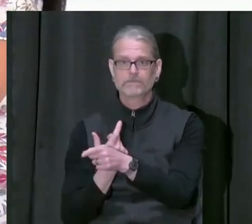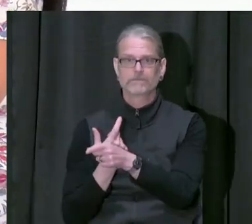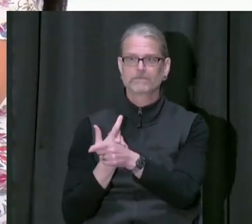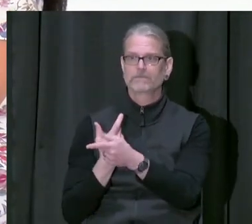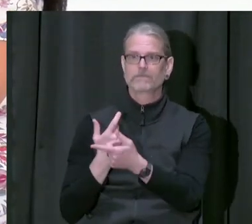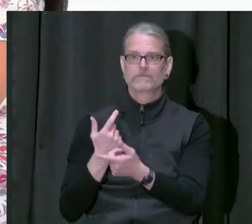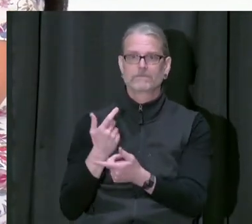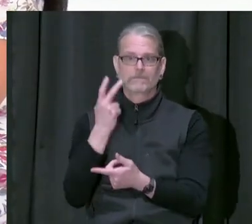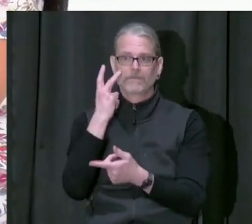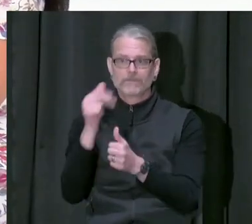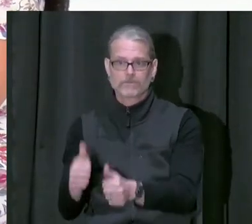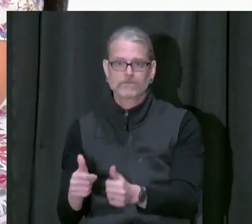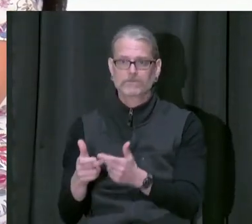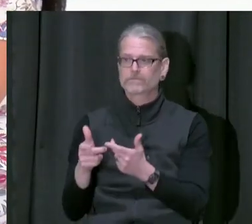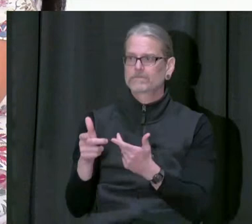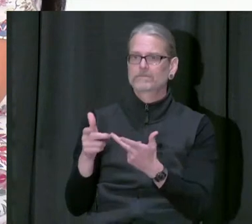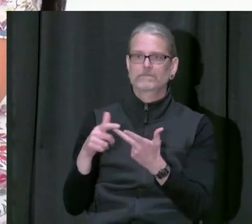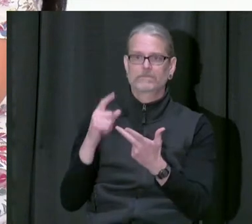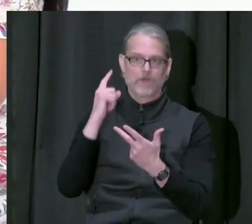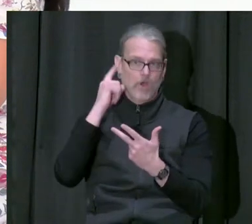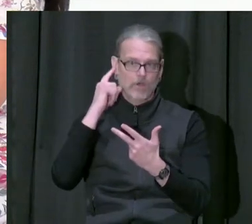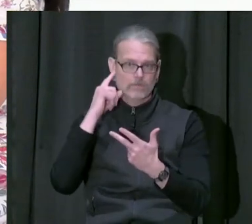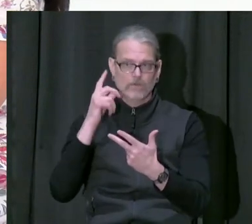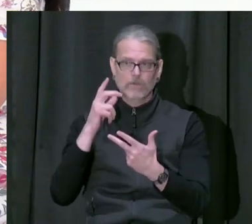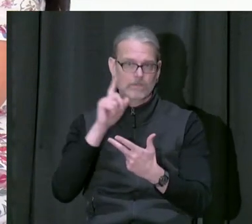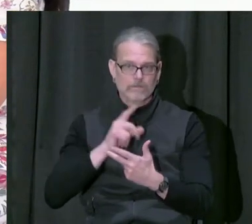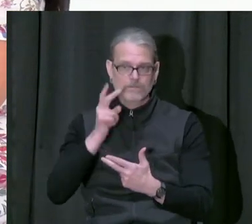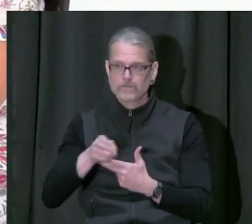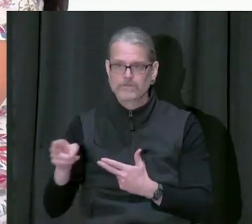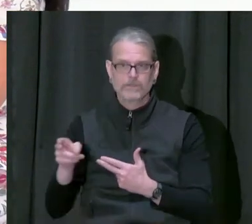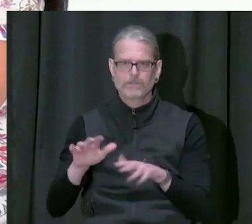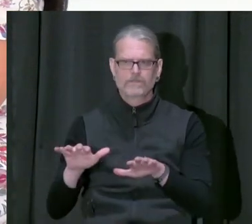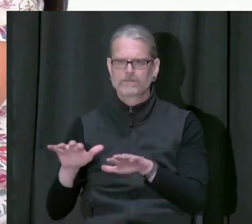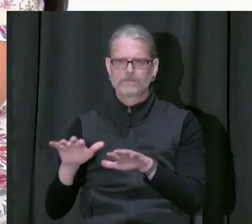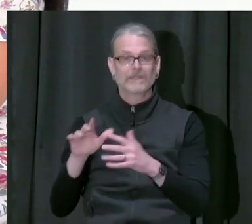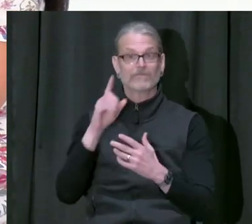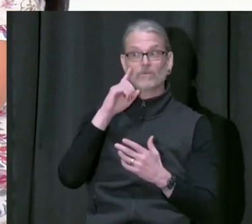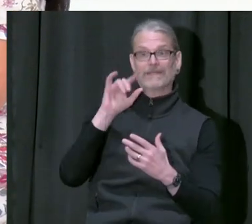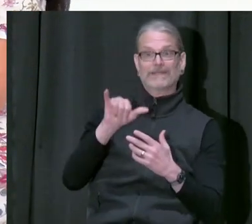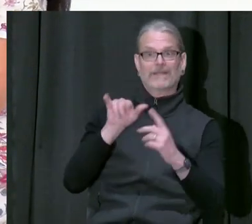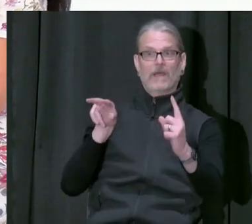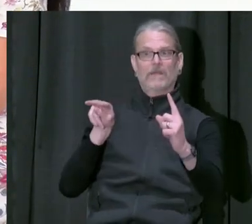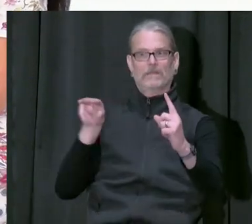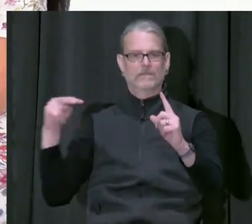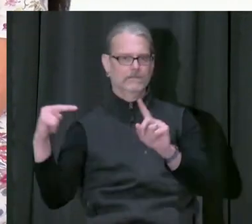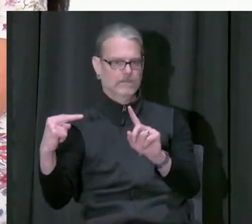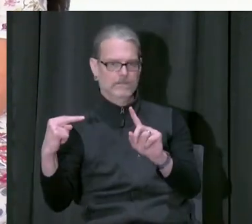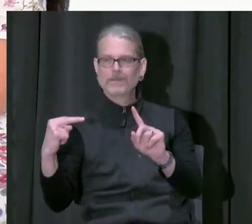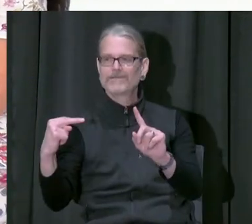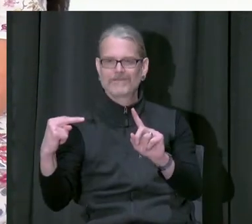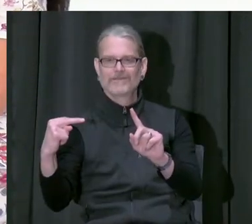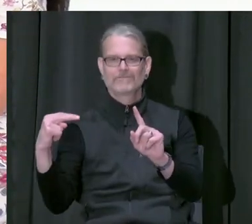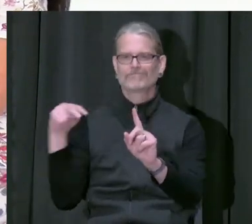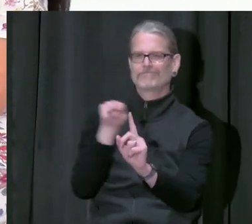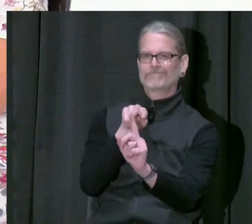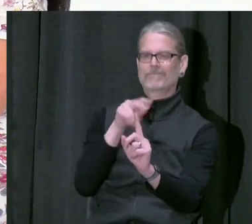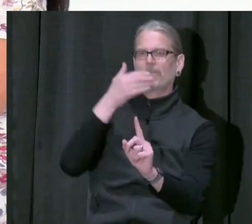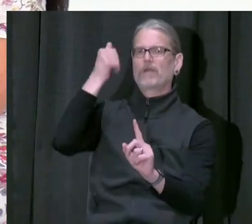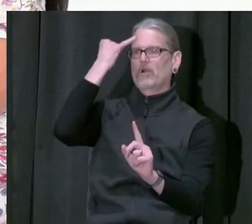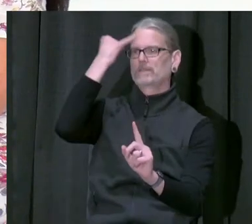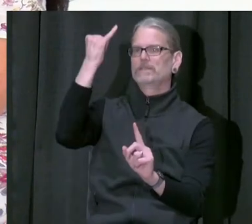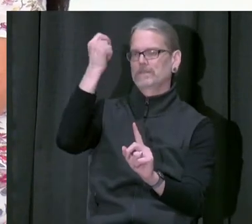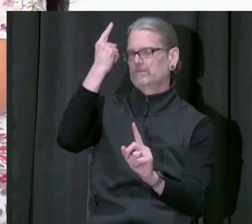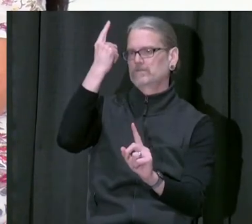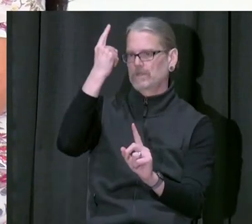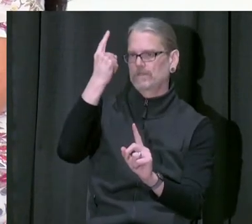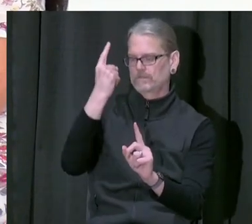somebody have a mobility issue, auditory issue? If you think about it in that perspective, you will have a better idea of knowing what